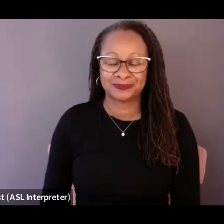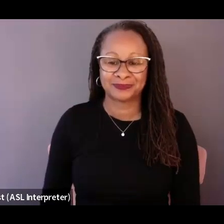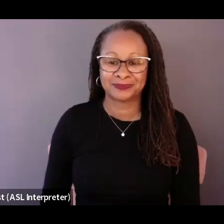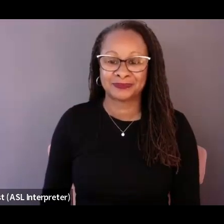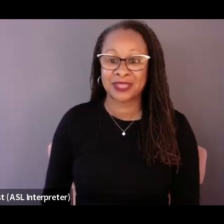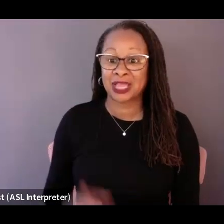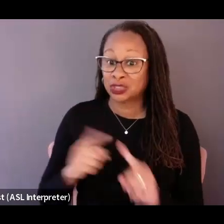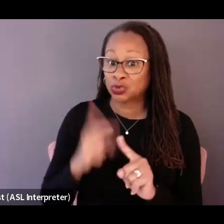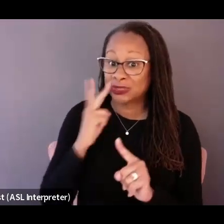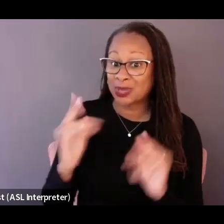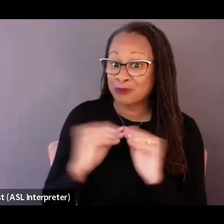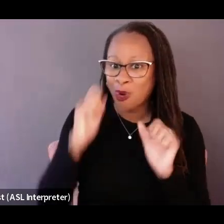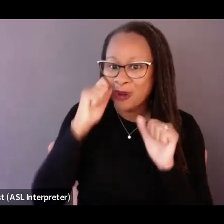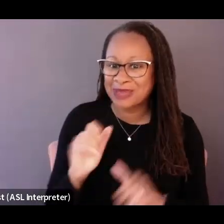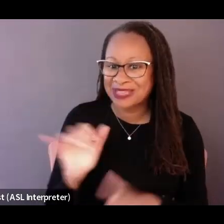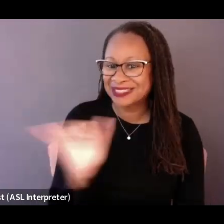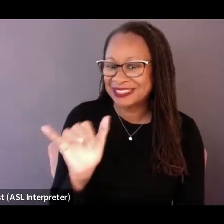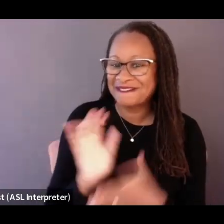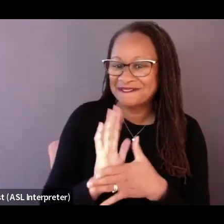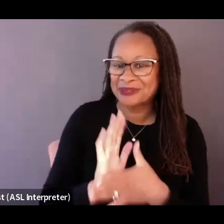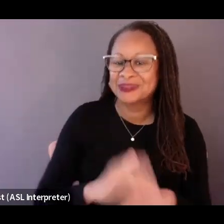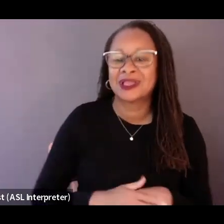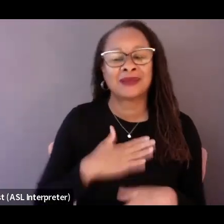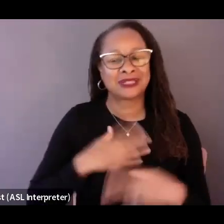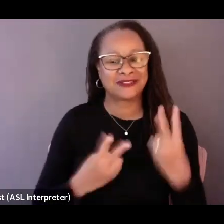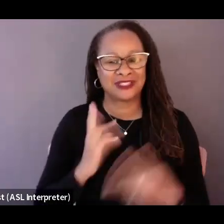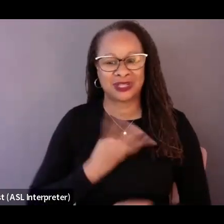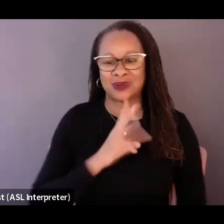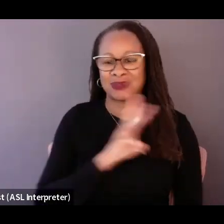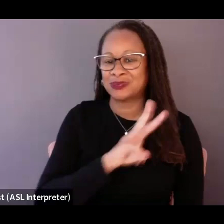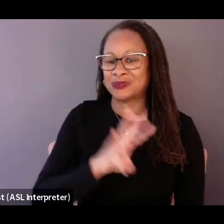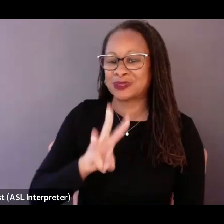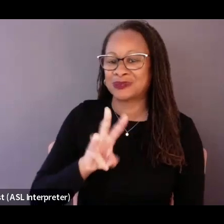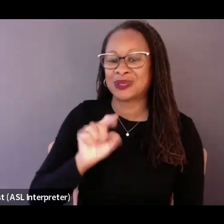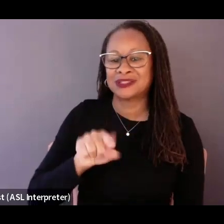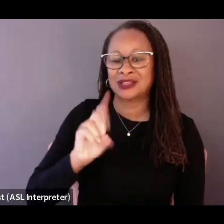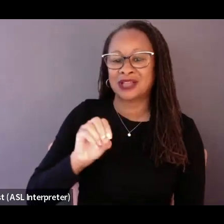To see more amazing films like this, please visit